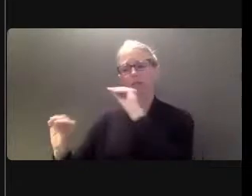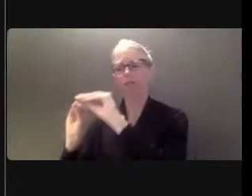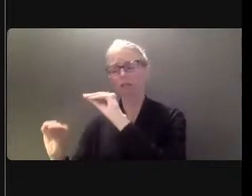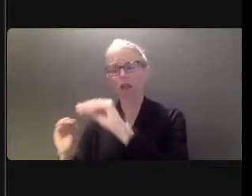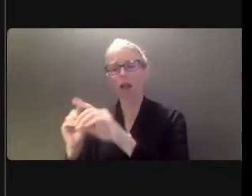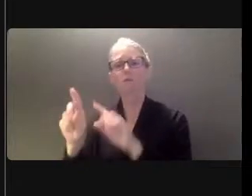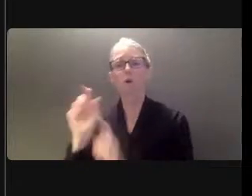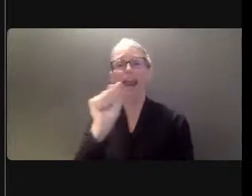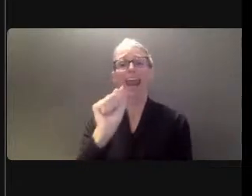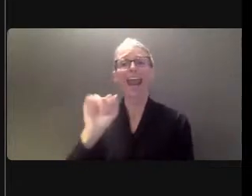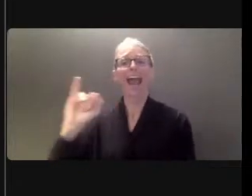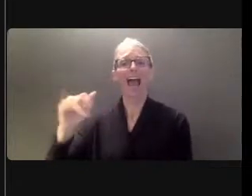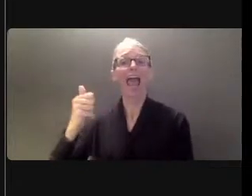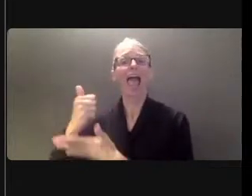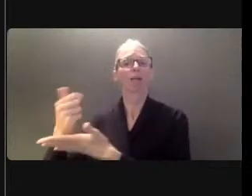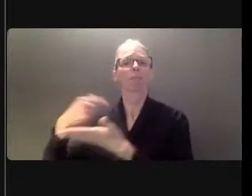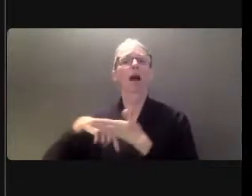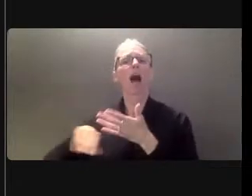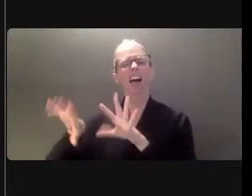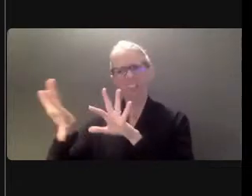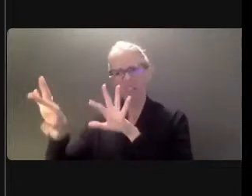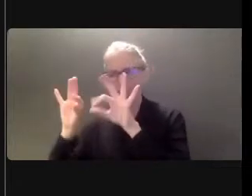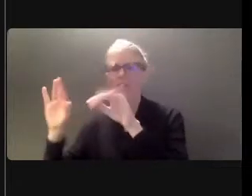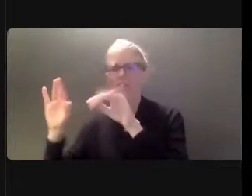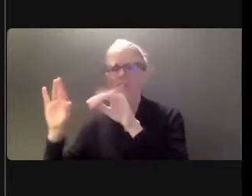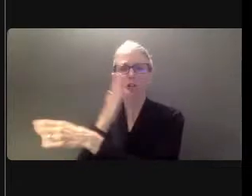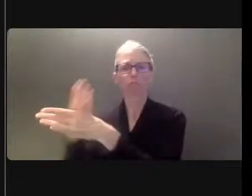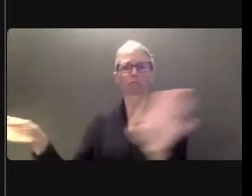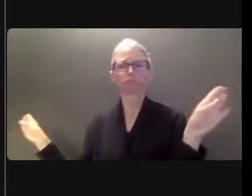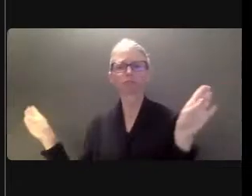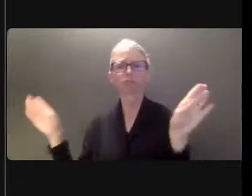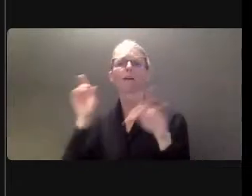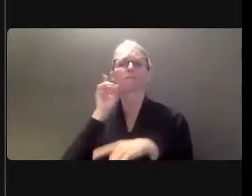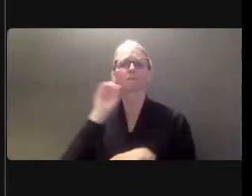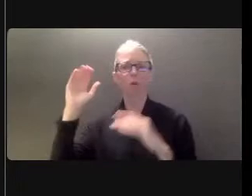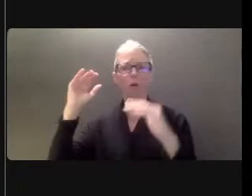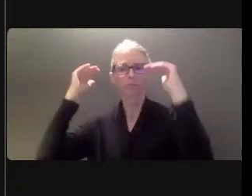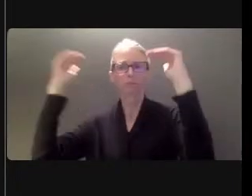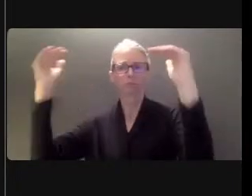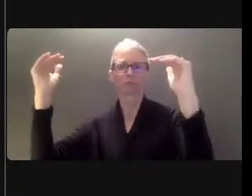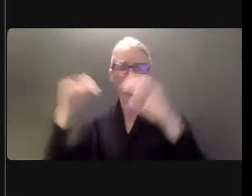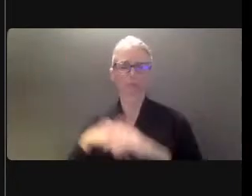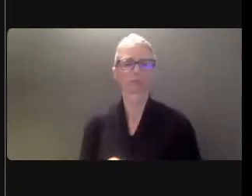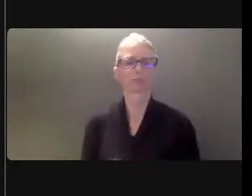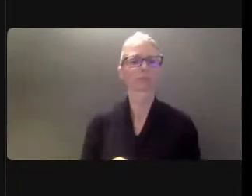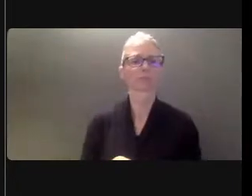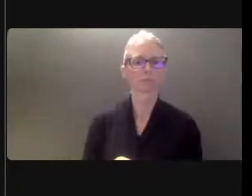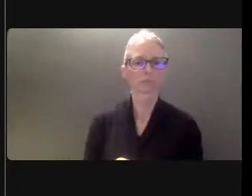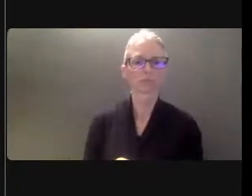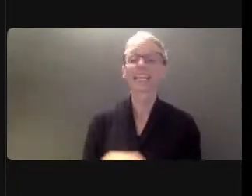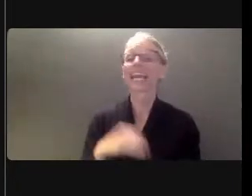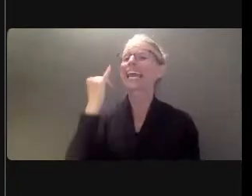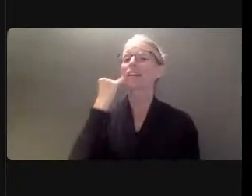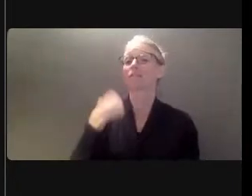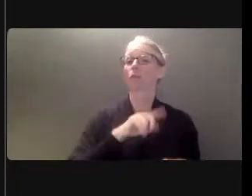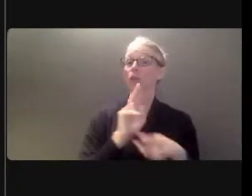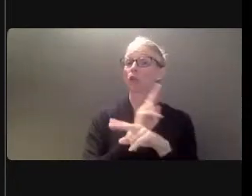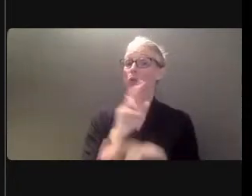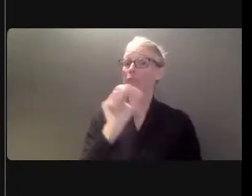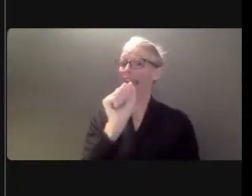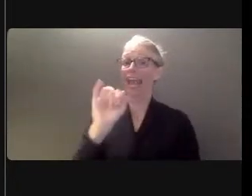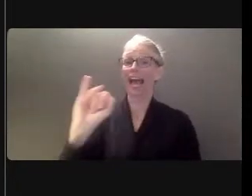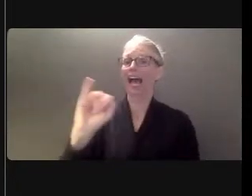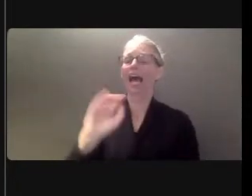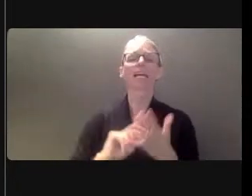park accessibility. Ultimately, using artificial intelligence has the potential to help us identify more rapidly barriers